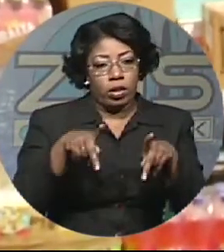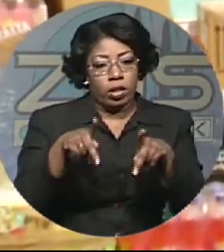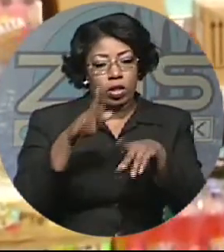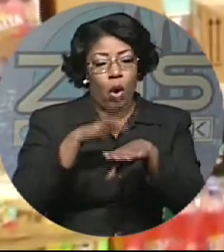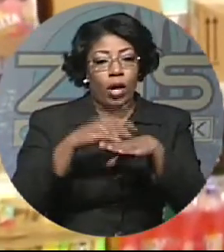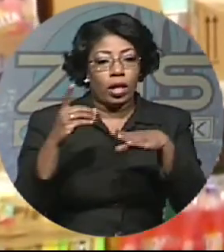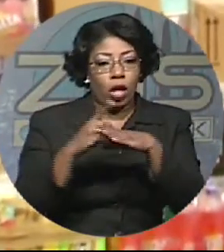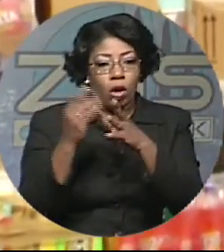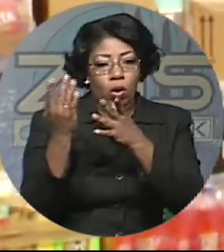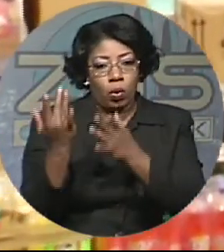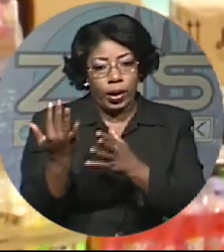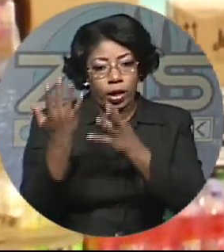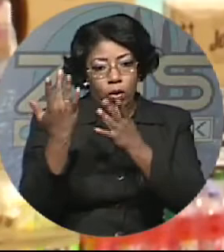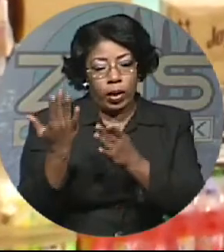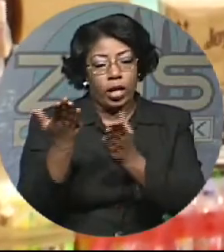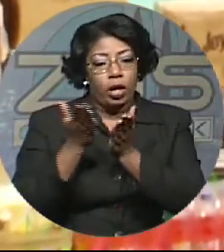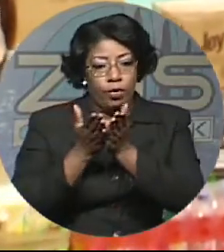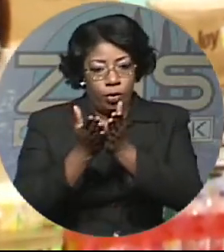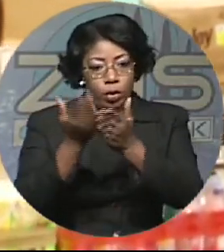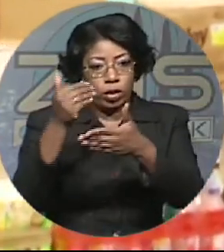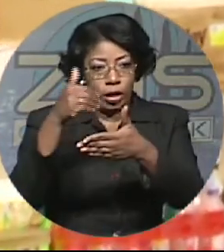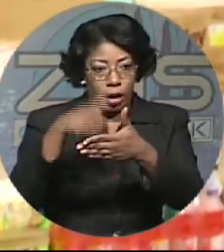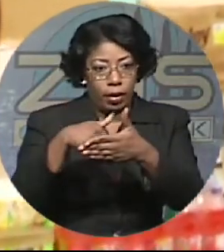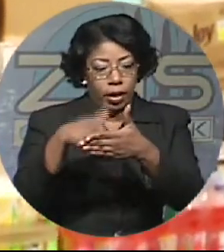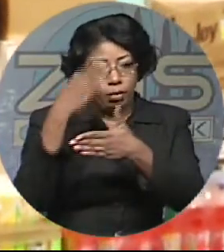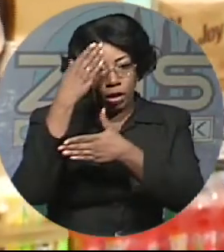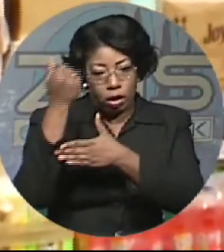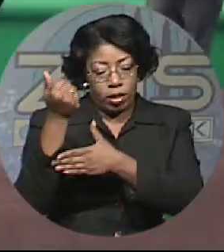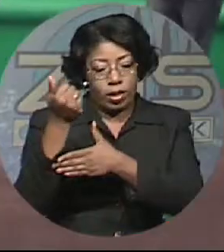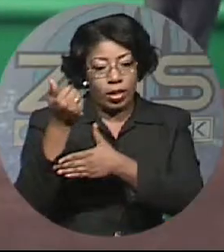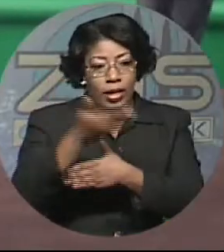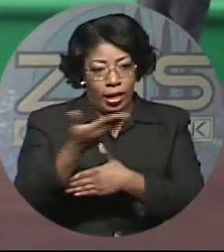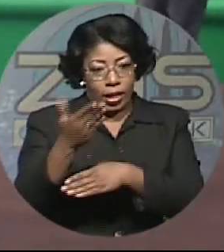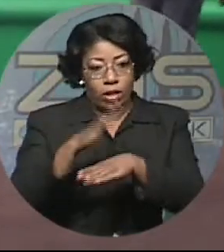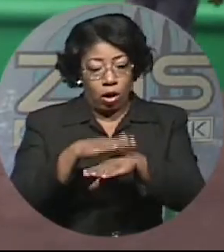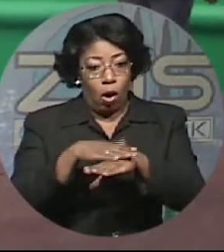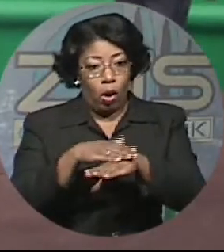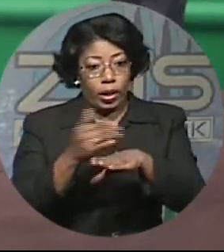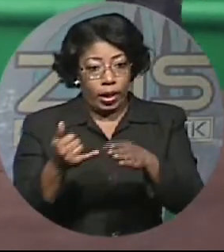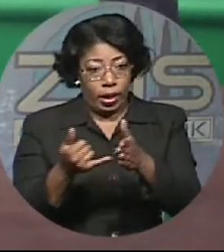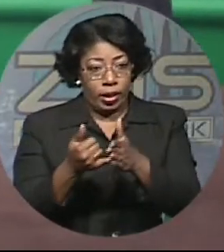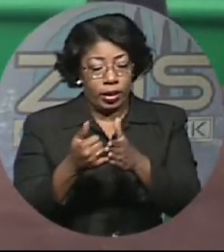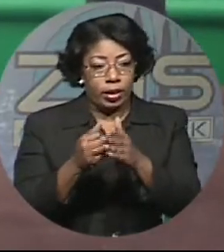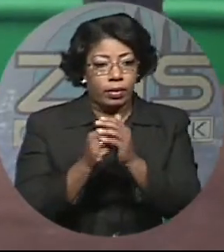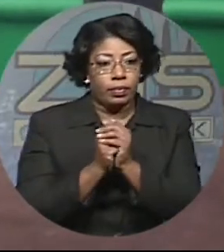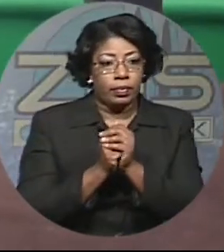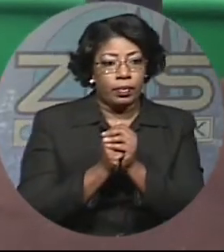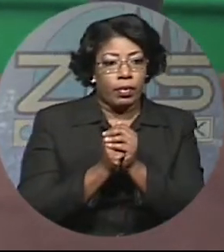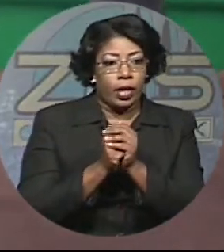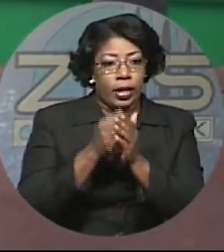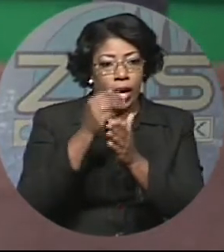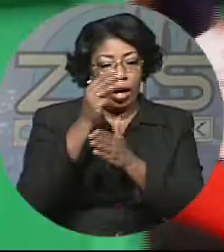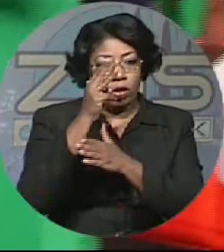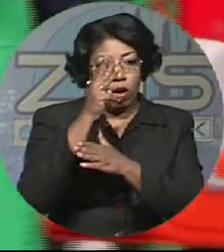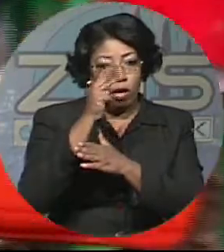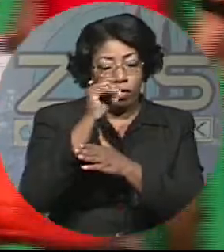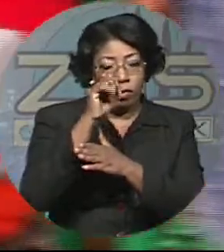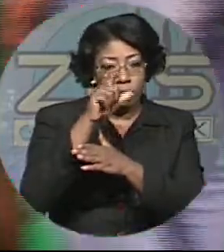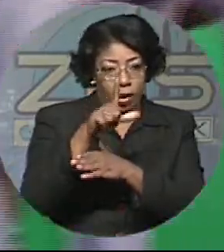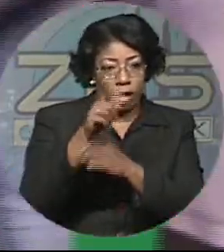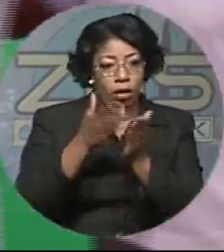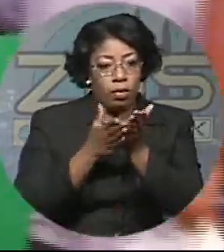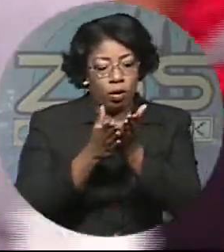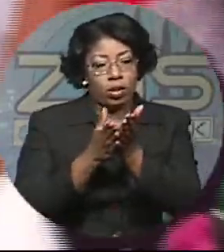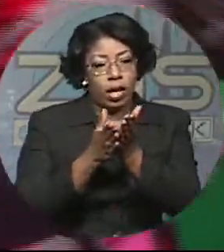dock watching for the mail to reach in because their package is on board. For Family Islanders, mailboats have been the traditional means of